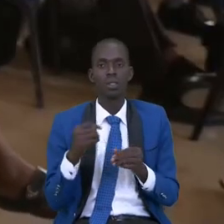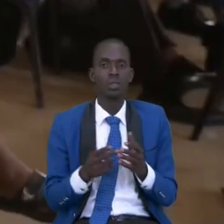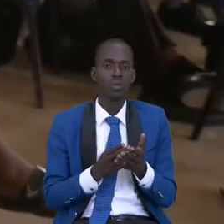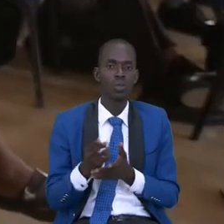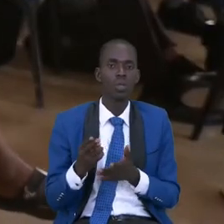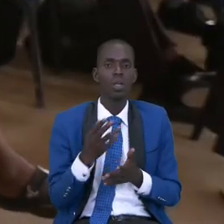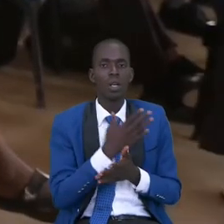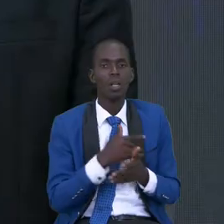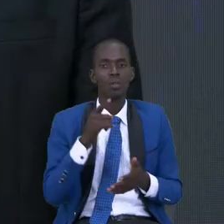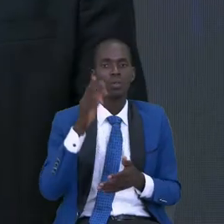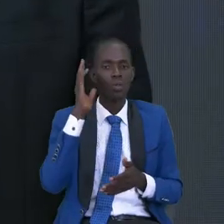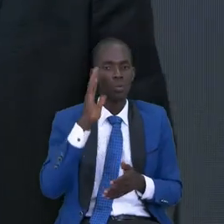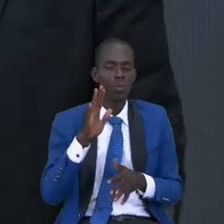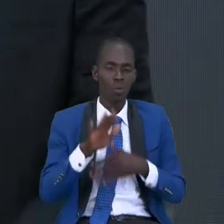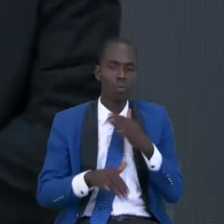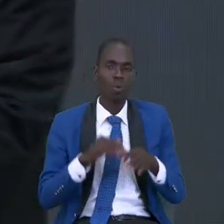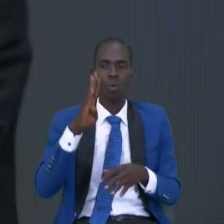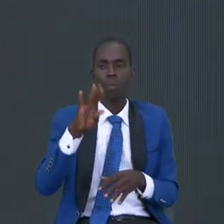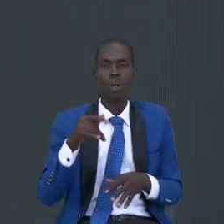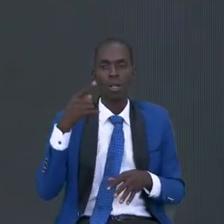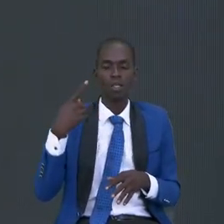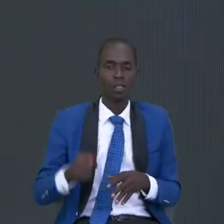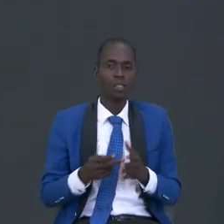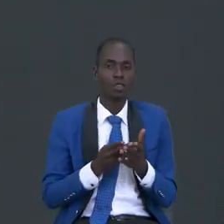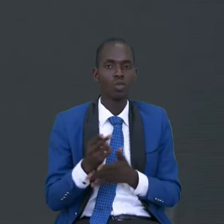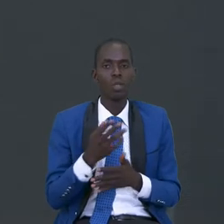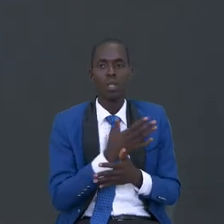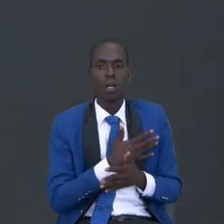will walk by the truth, and